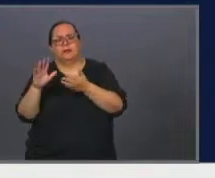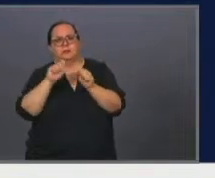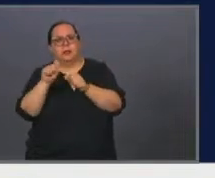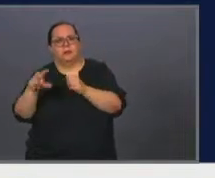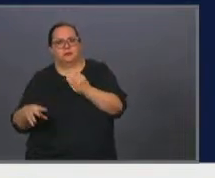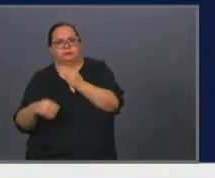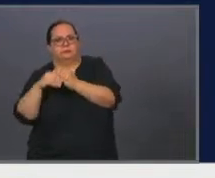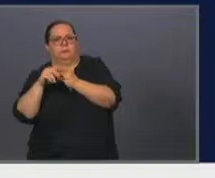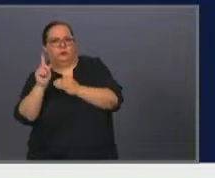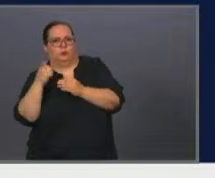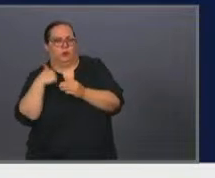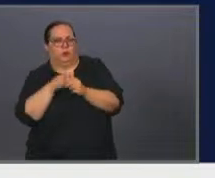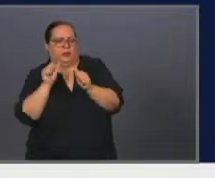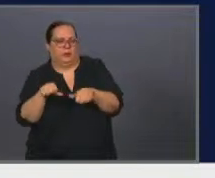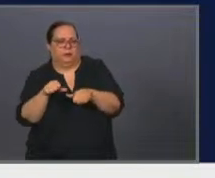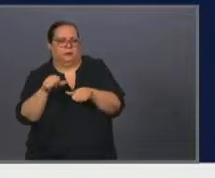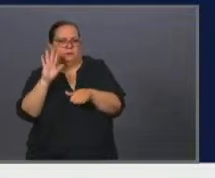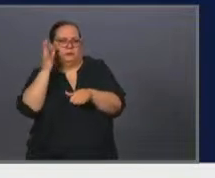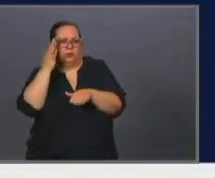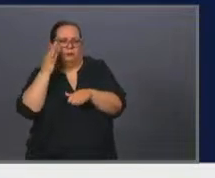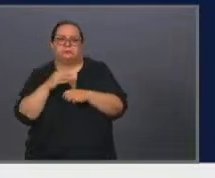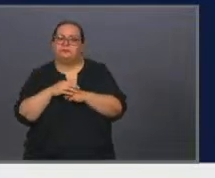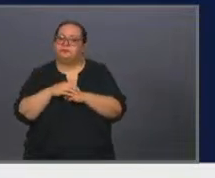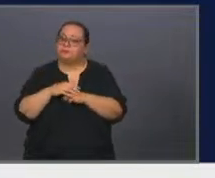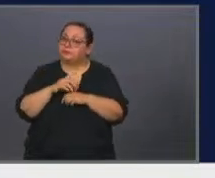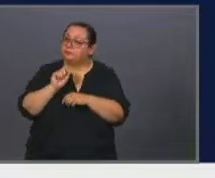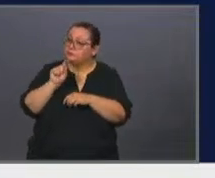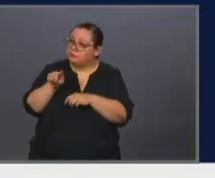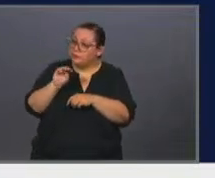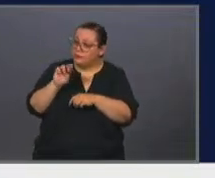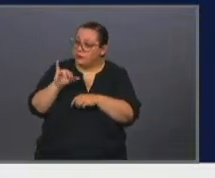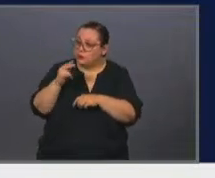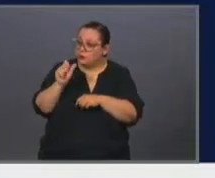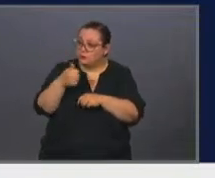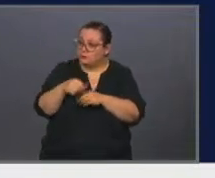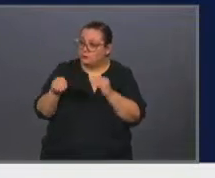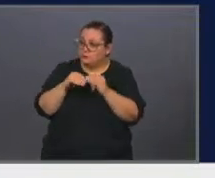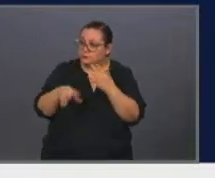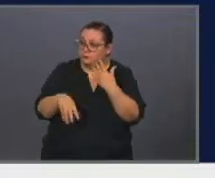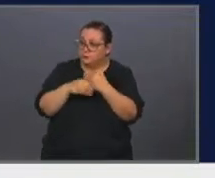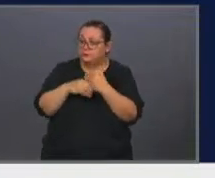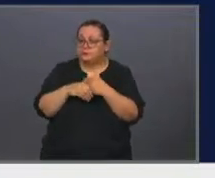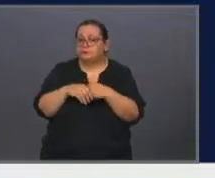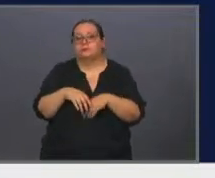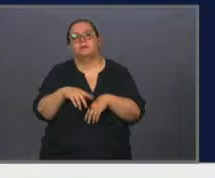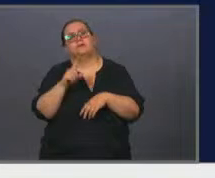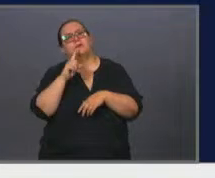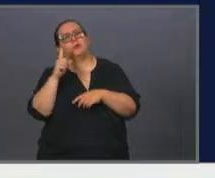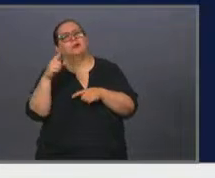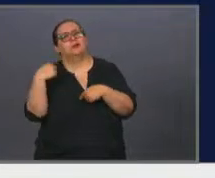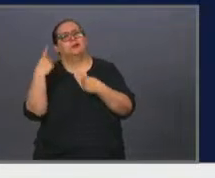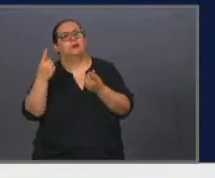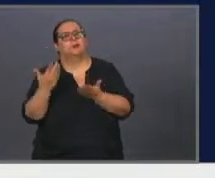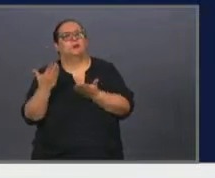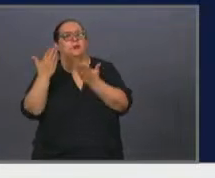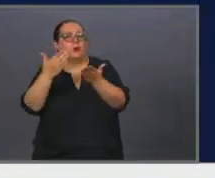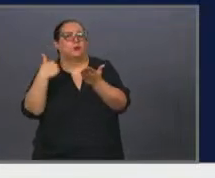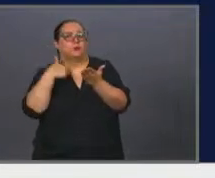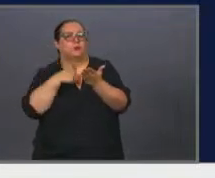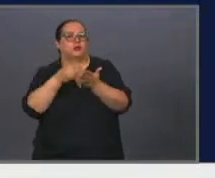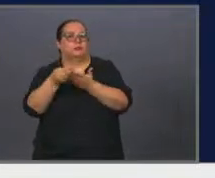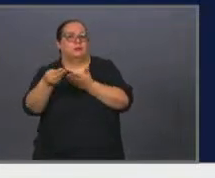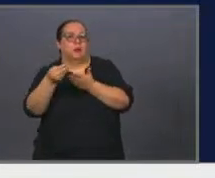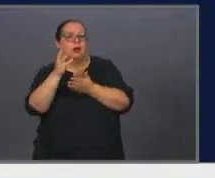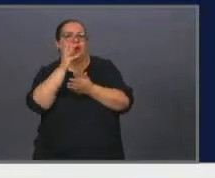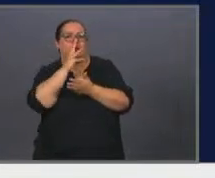to that, Mr. Jones? Well, it's been proposed that maybe we should purchase the water rights from some of the